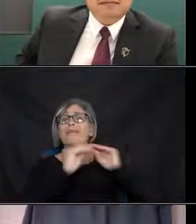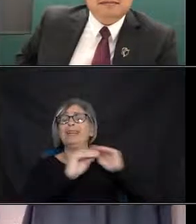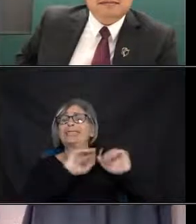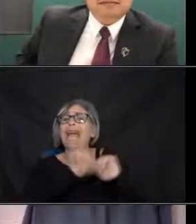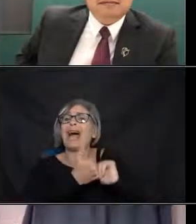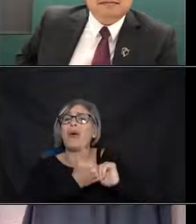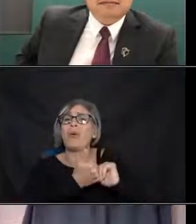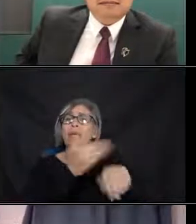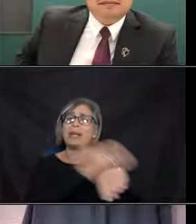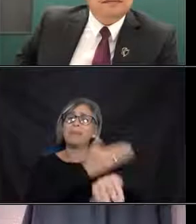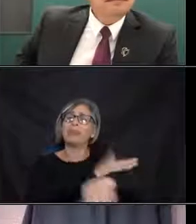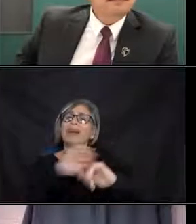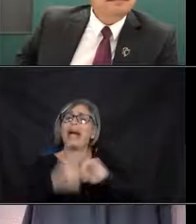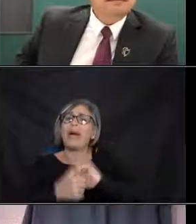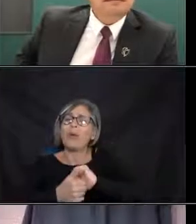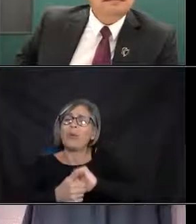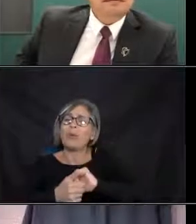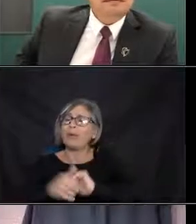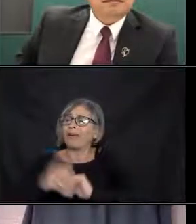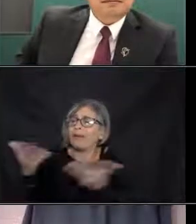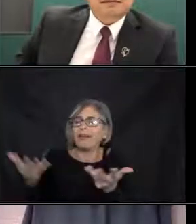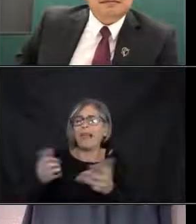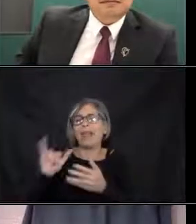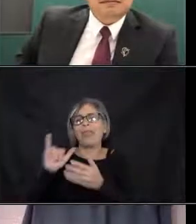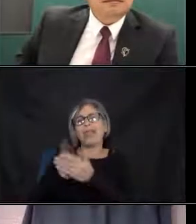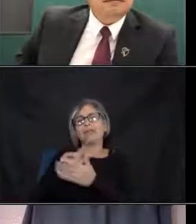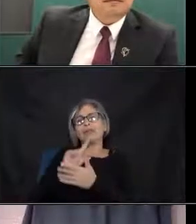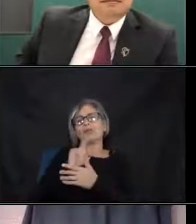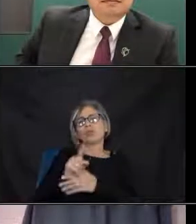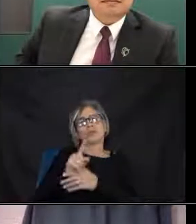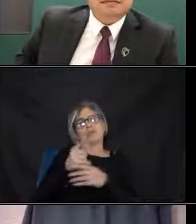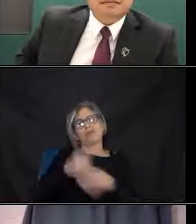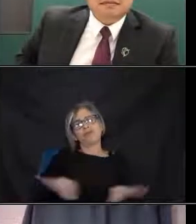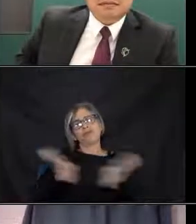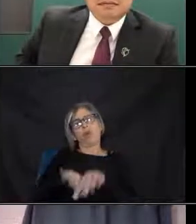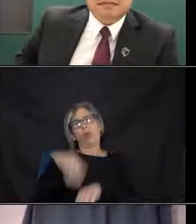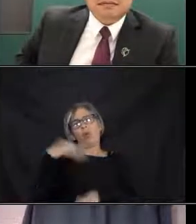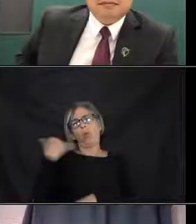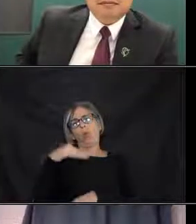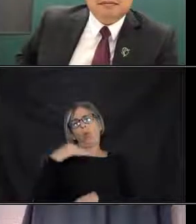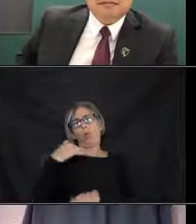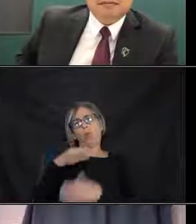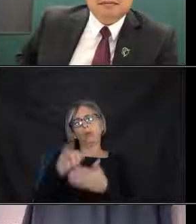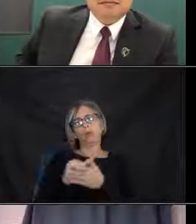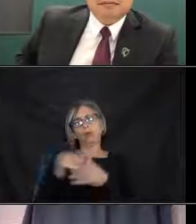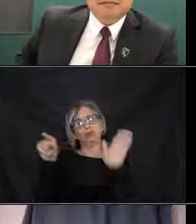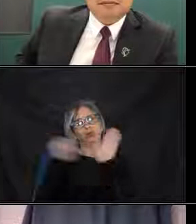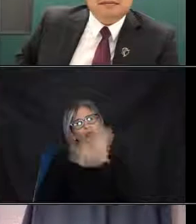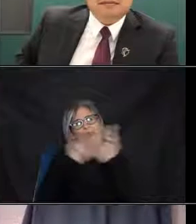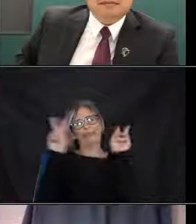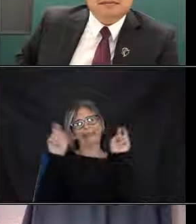better? And that's the real mark that I'm using to grade Lori